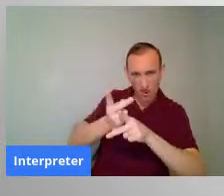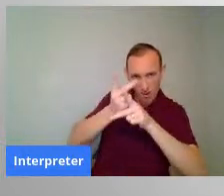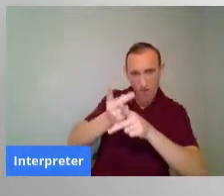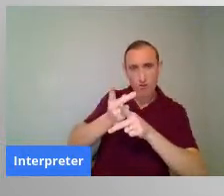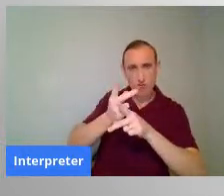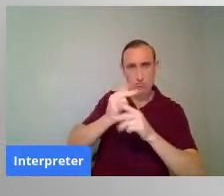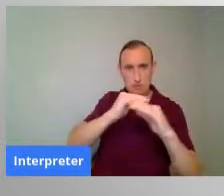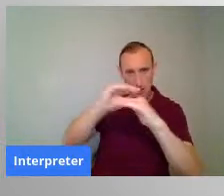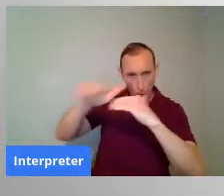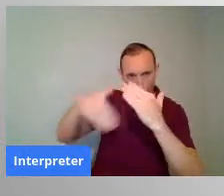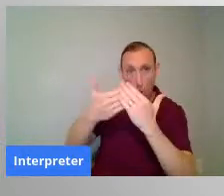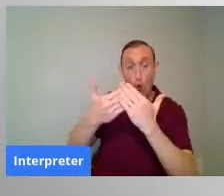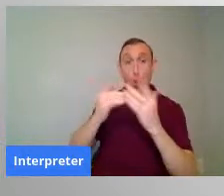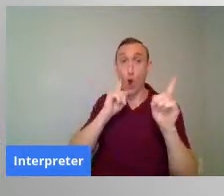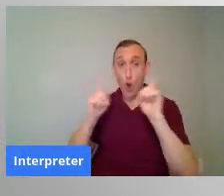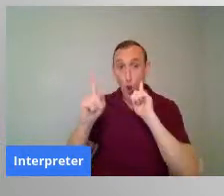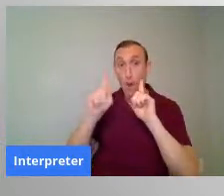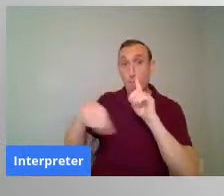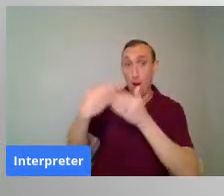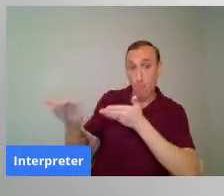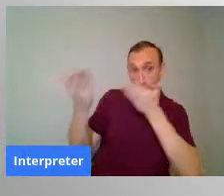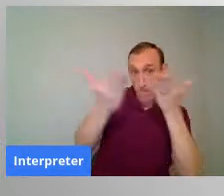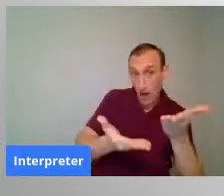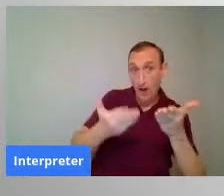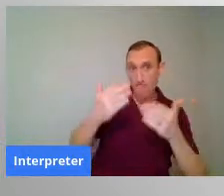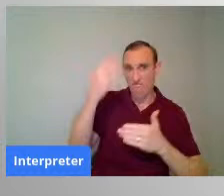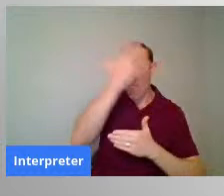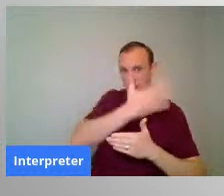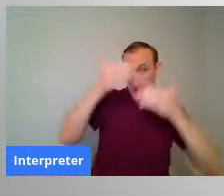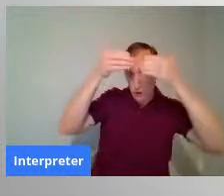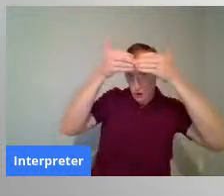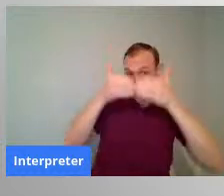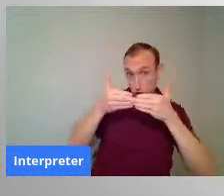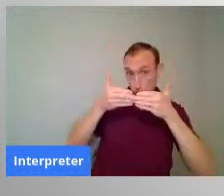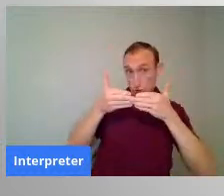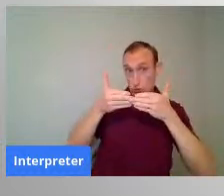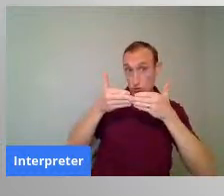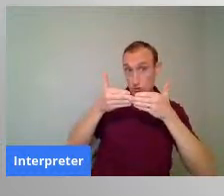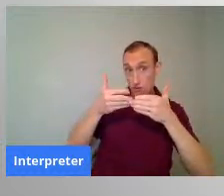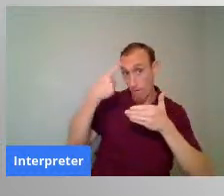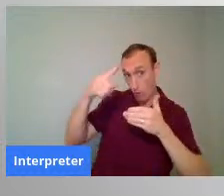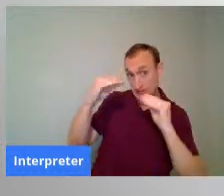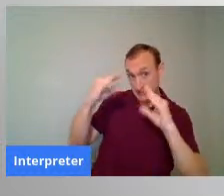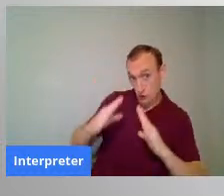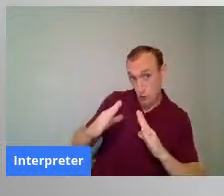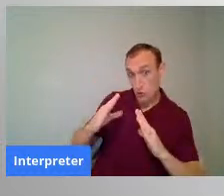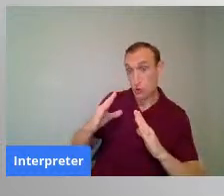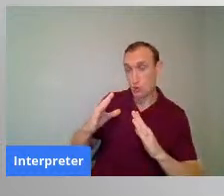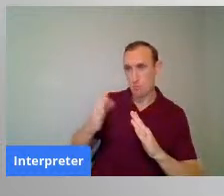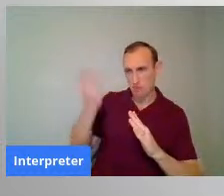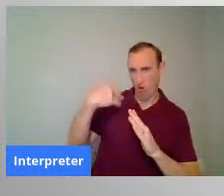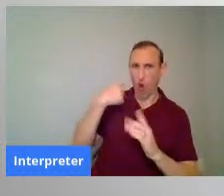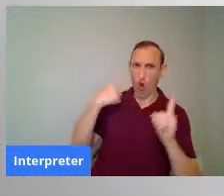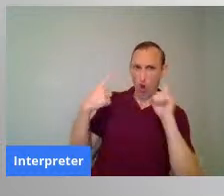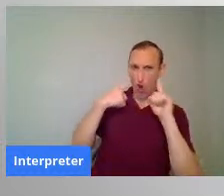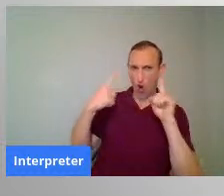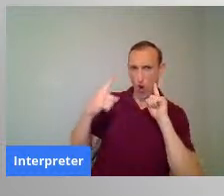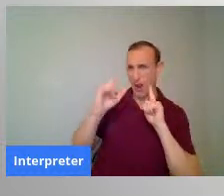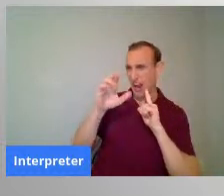teachers. And I was just asking about if there would be air purifiers, or if there's been conversations about that, or where we've